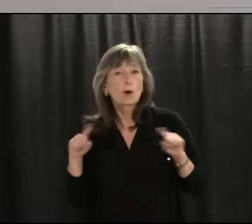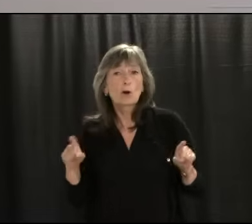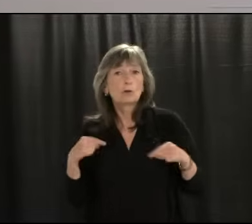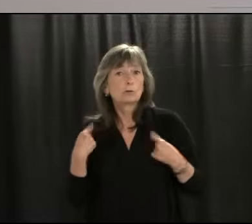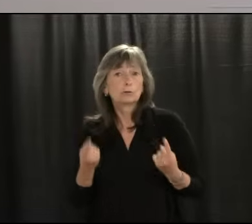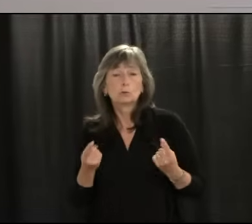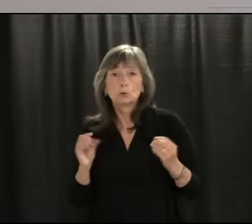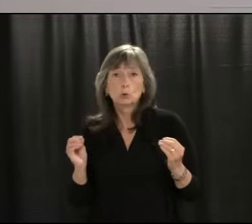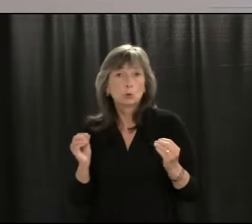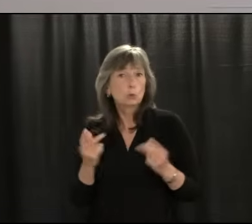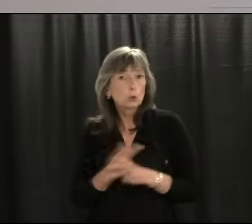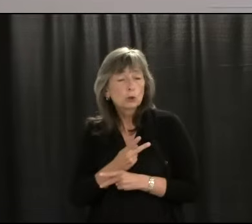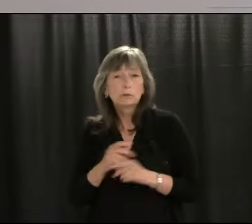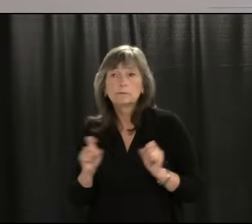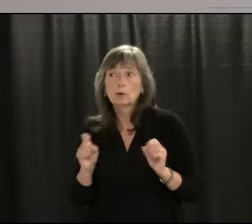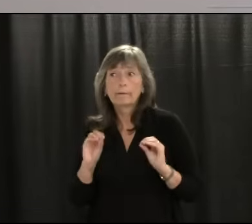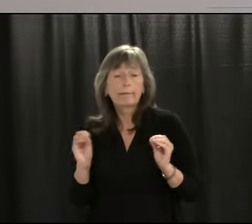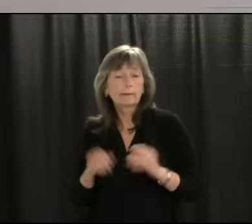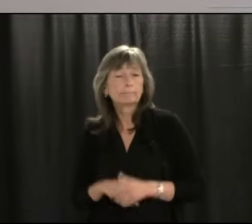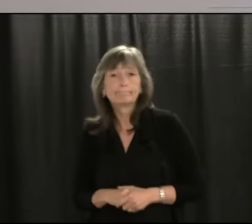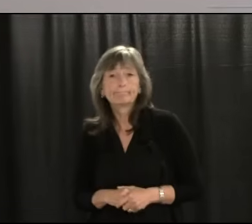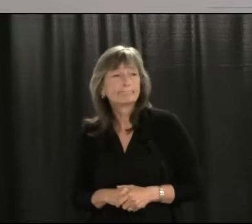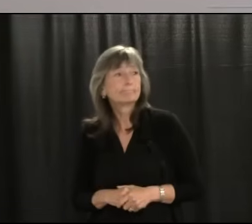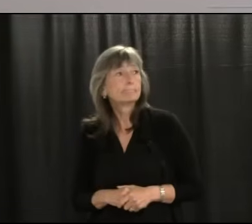in the sense of any transmission lines.